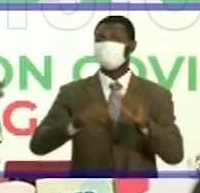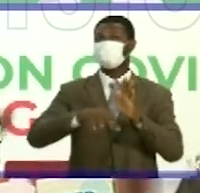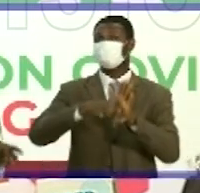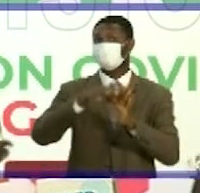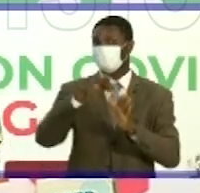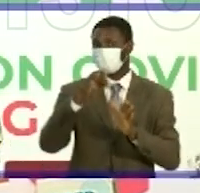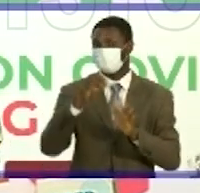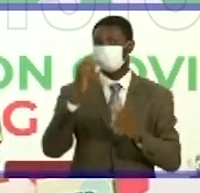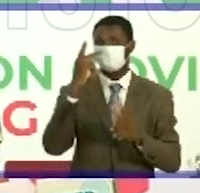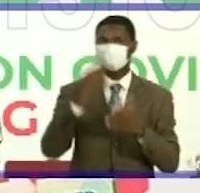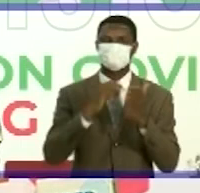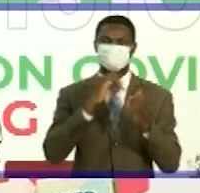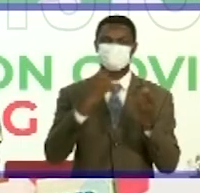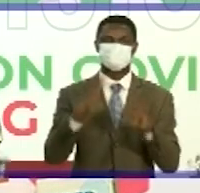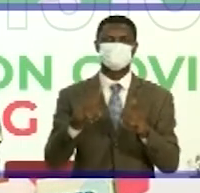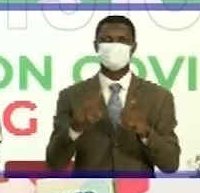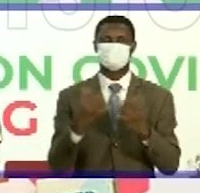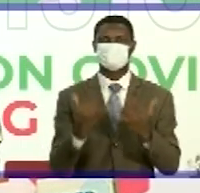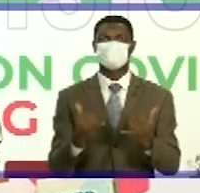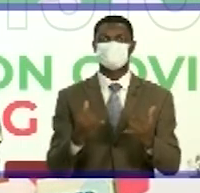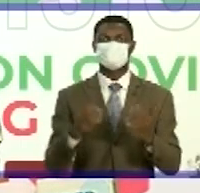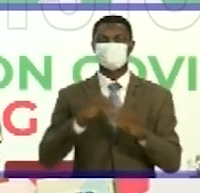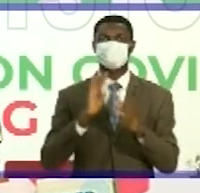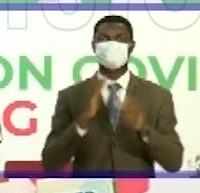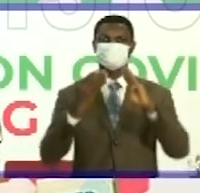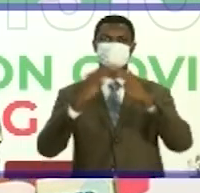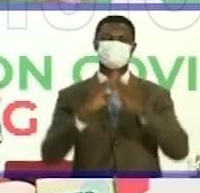can see what is happening right now in our communities.